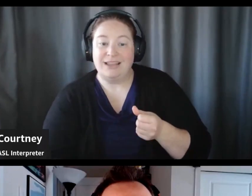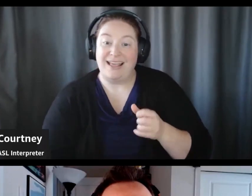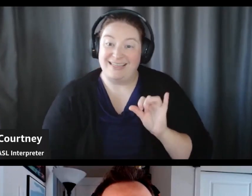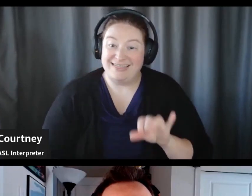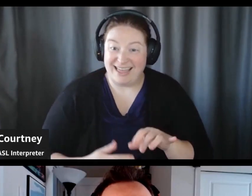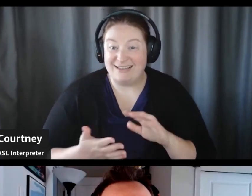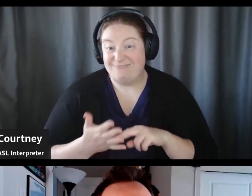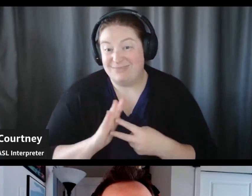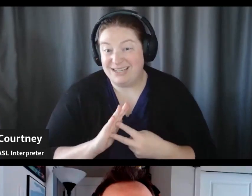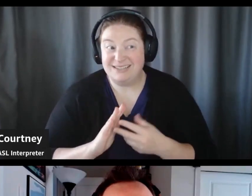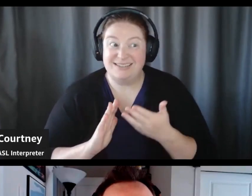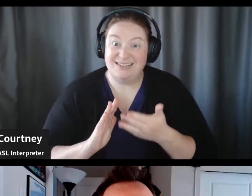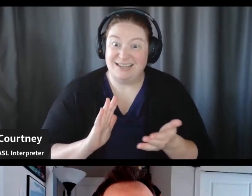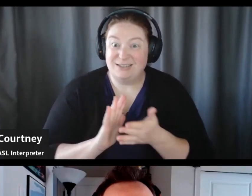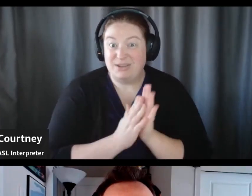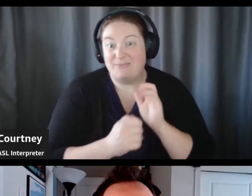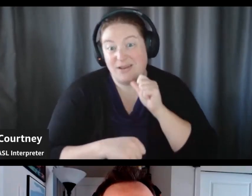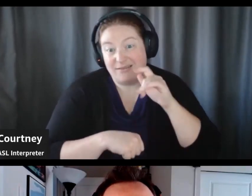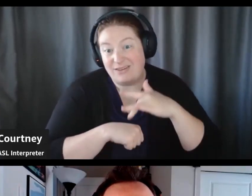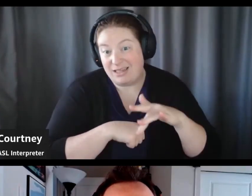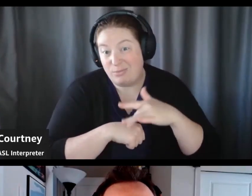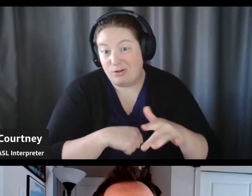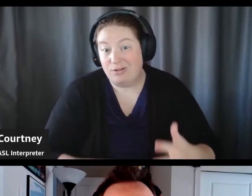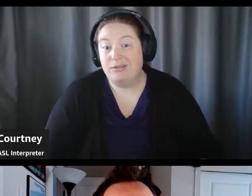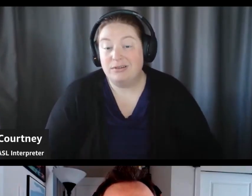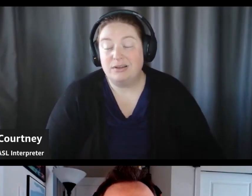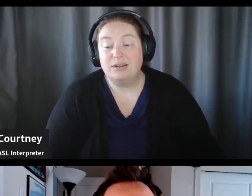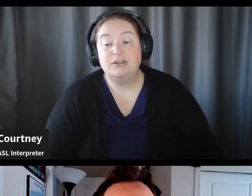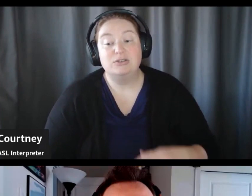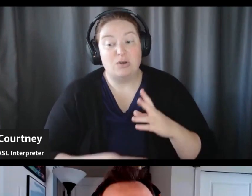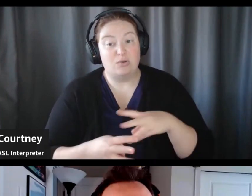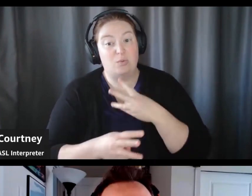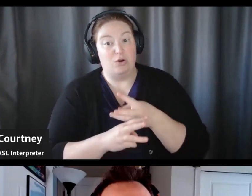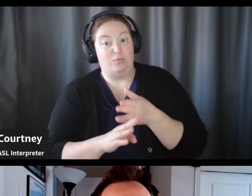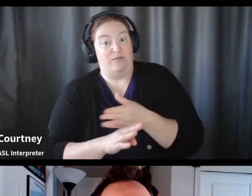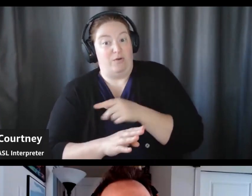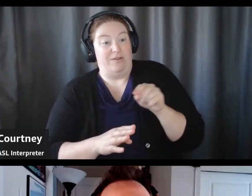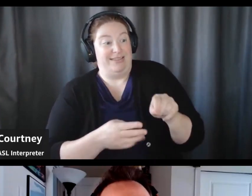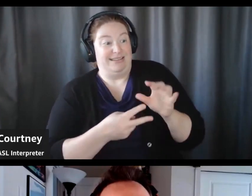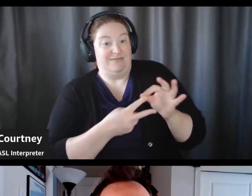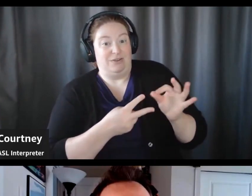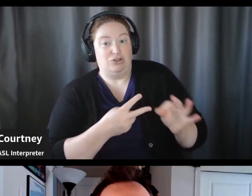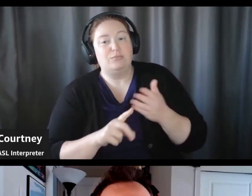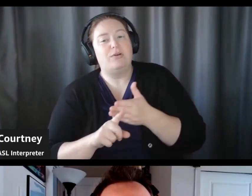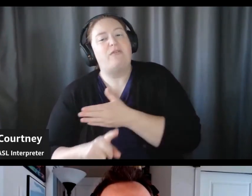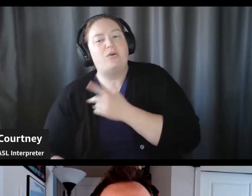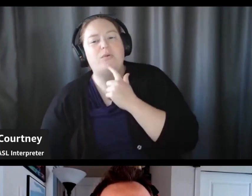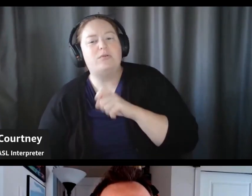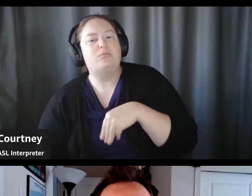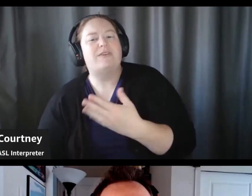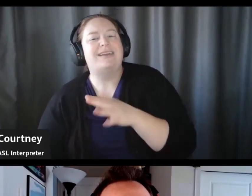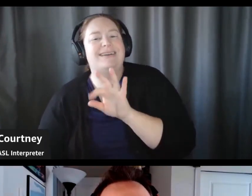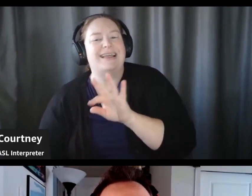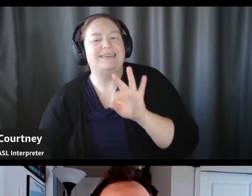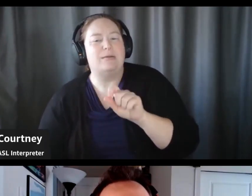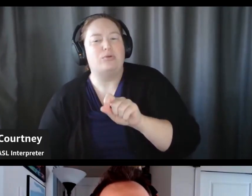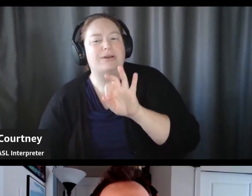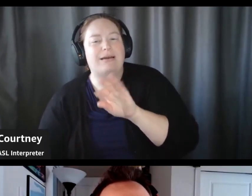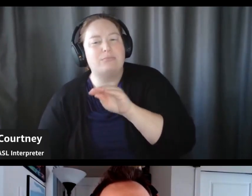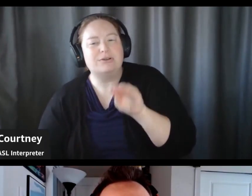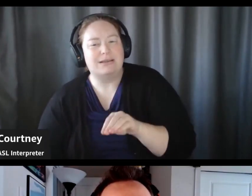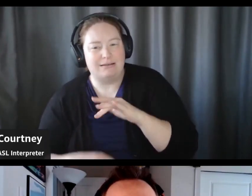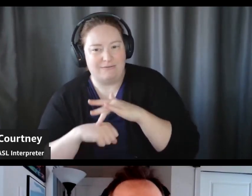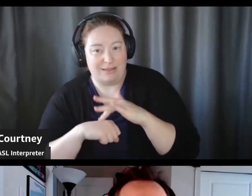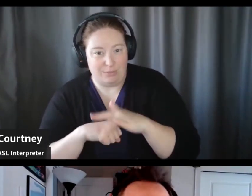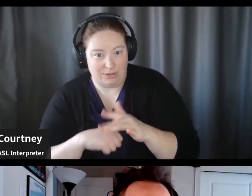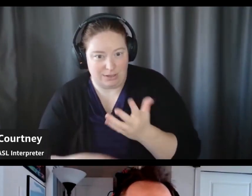in the world prior to this feature that we are going to talk about, we as a service used to provide 99.9% availability, right? What does that mean is